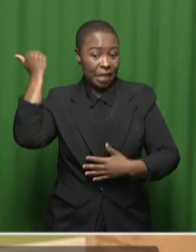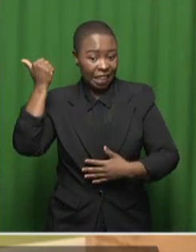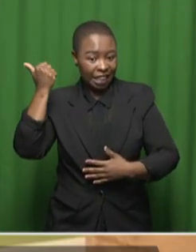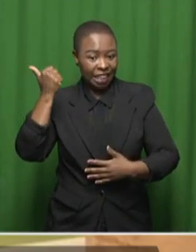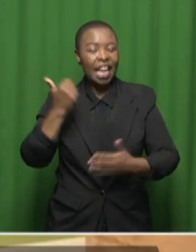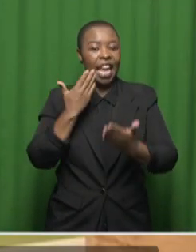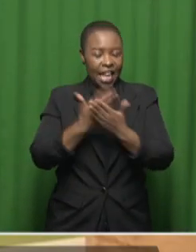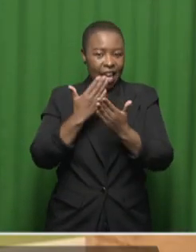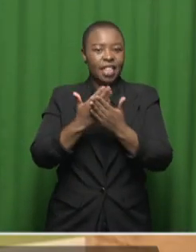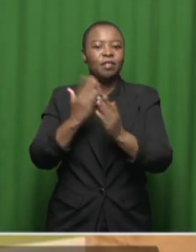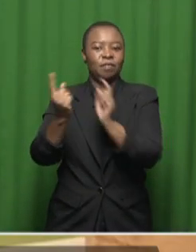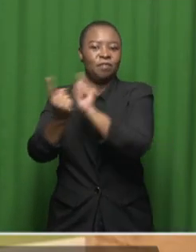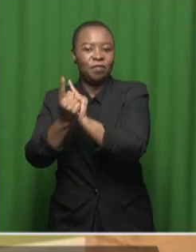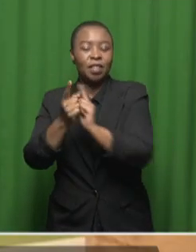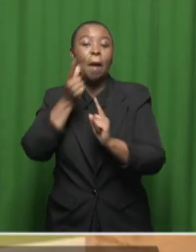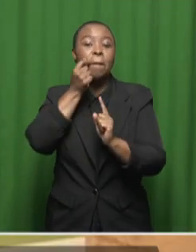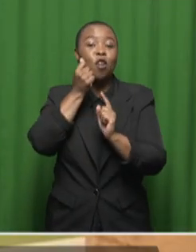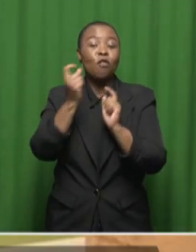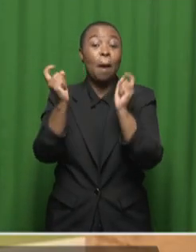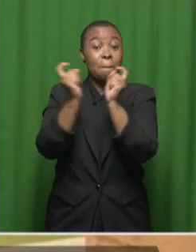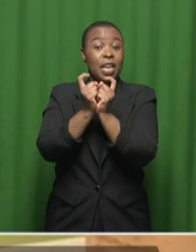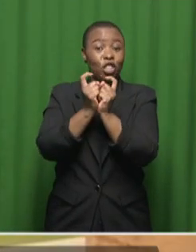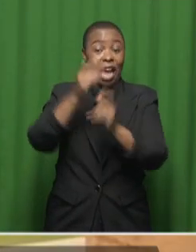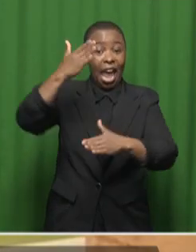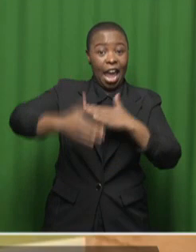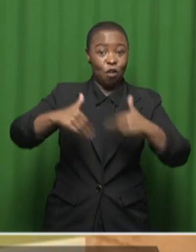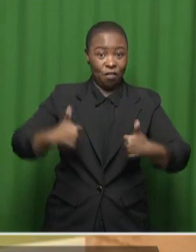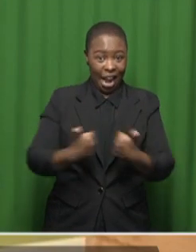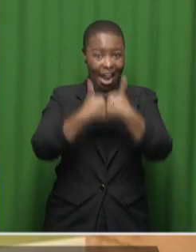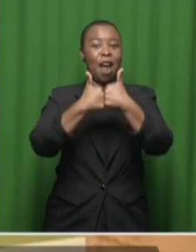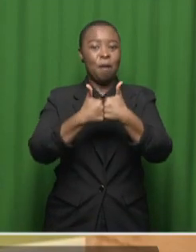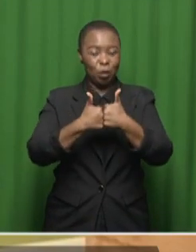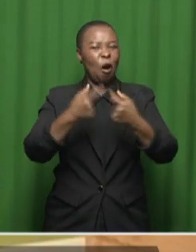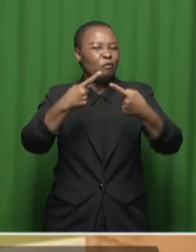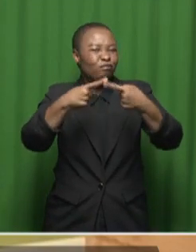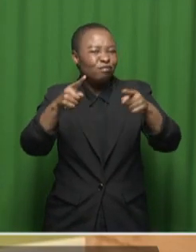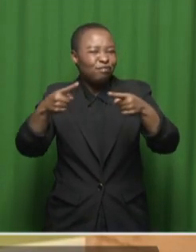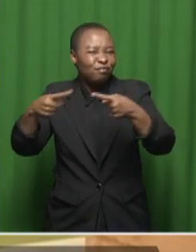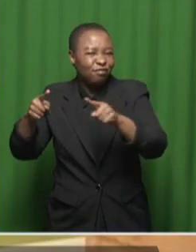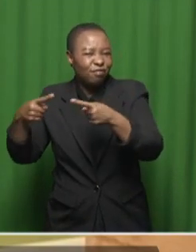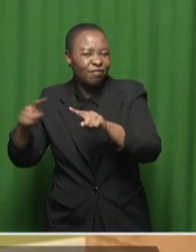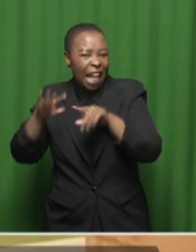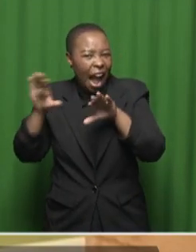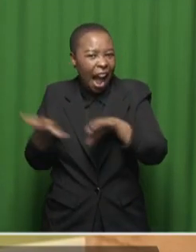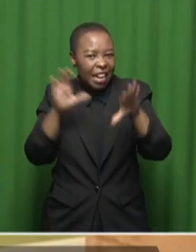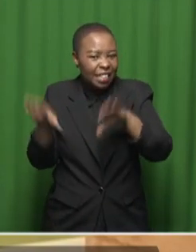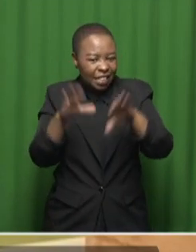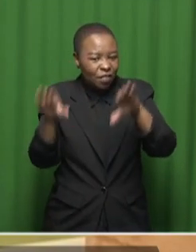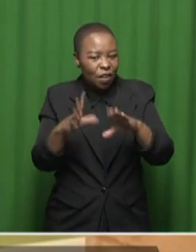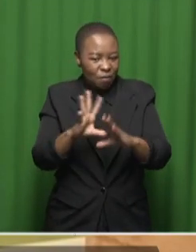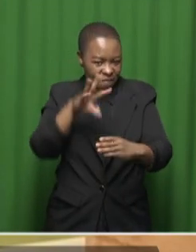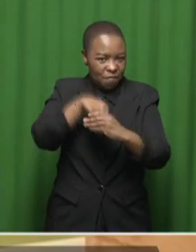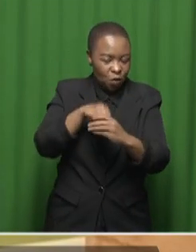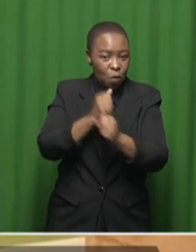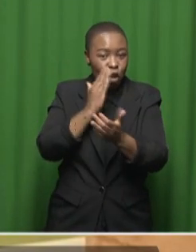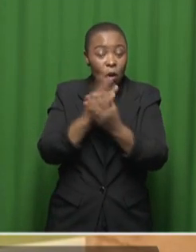the man of the match at the end of the game. So really, we've dug deep in terms of ensuring that we really do include our fans